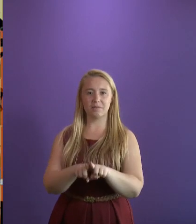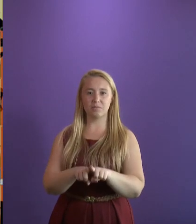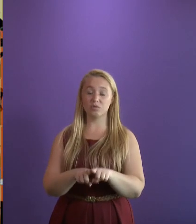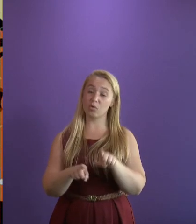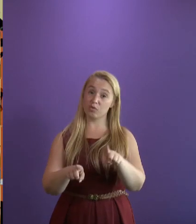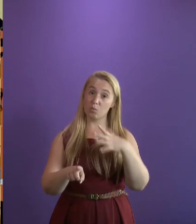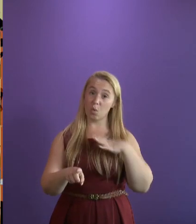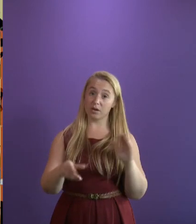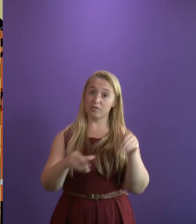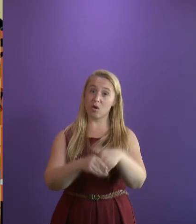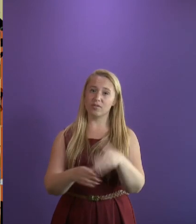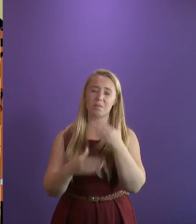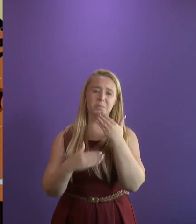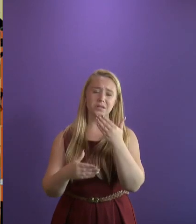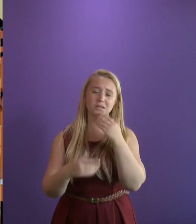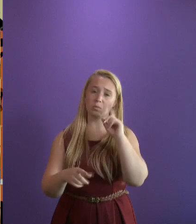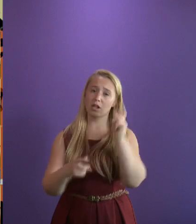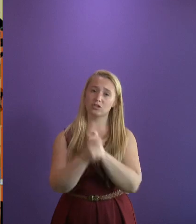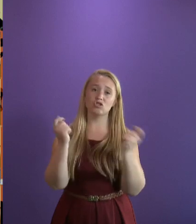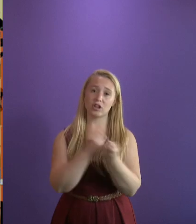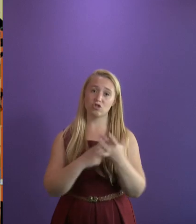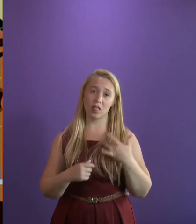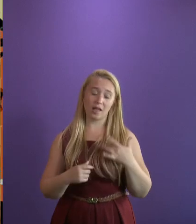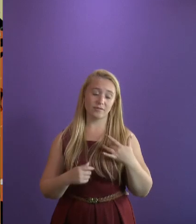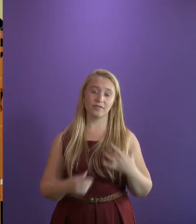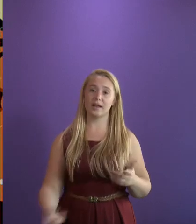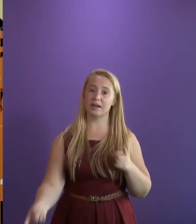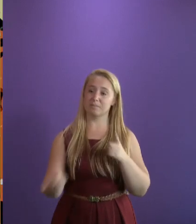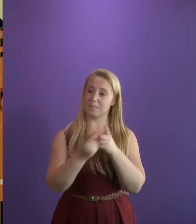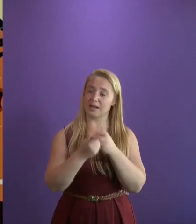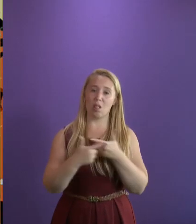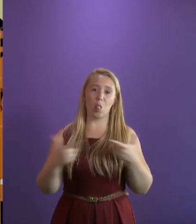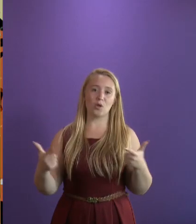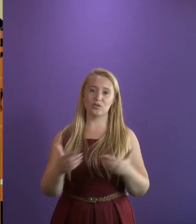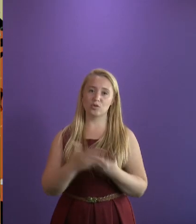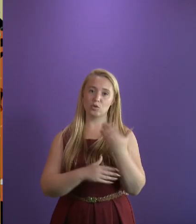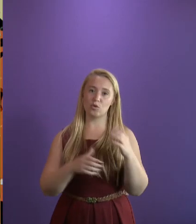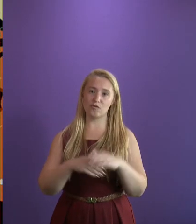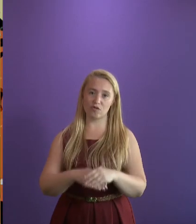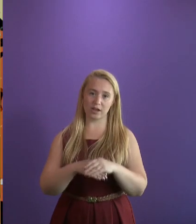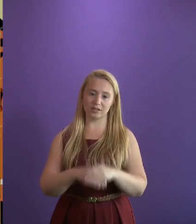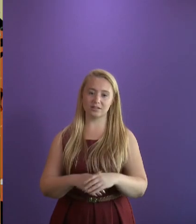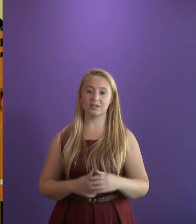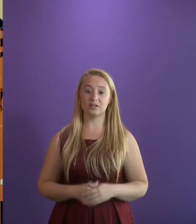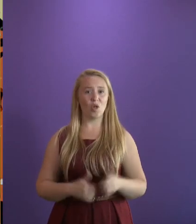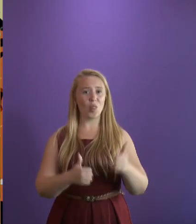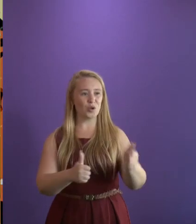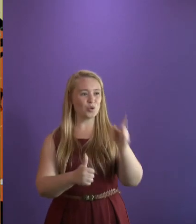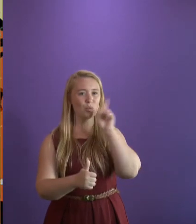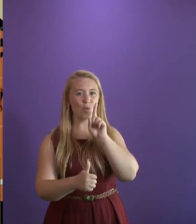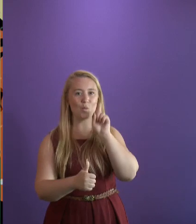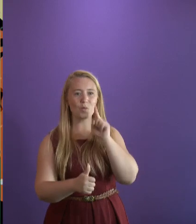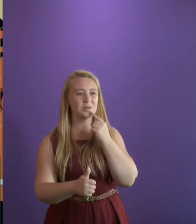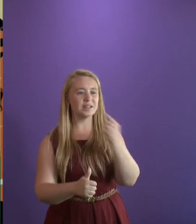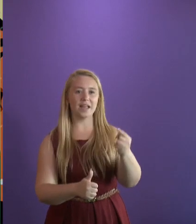transformative, fabulous, interesting. You'll meet loads of pals too. How woman was that? I didn't do it myself. Lots of people helped me.